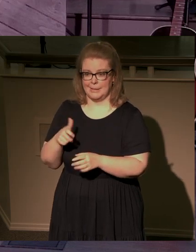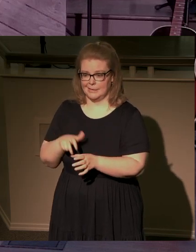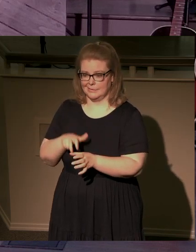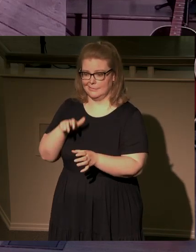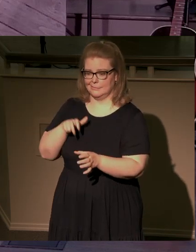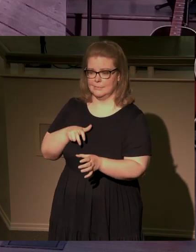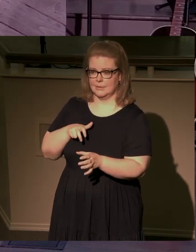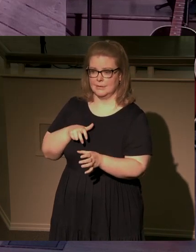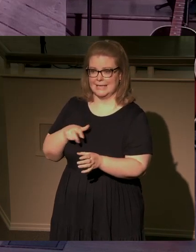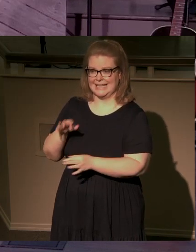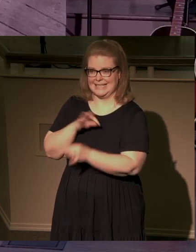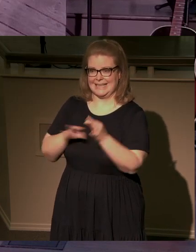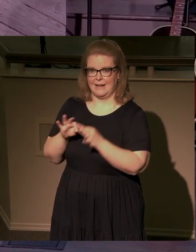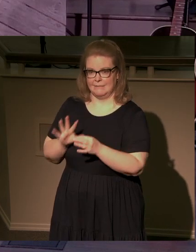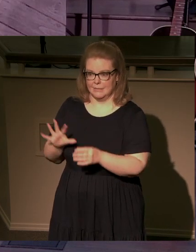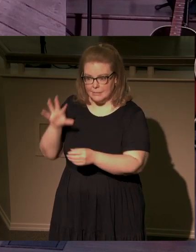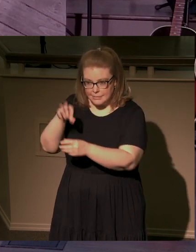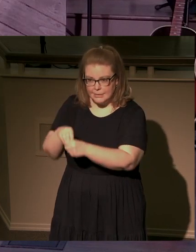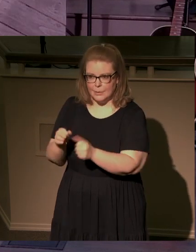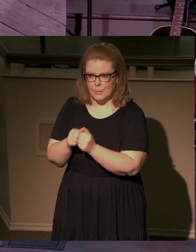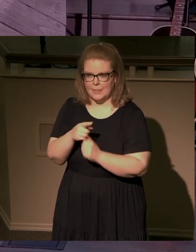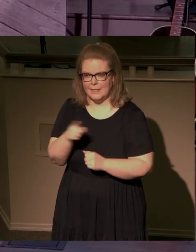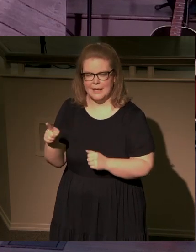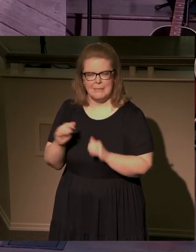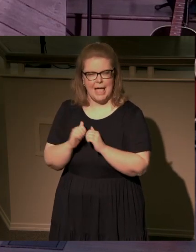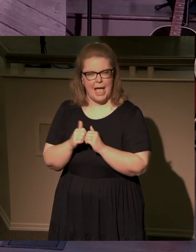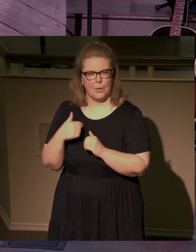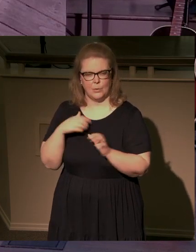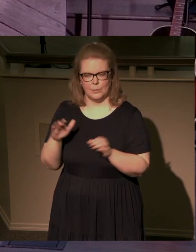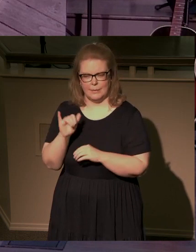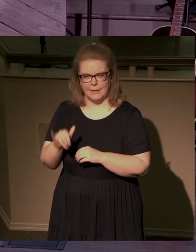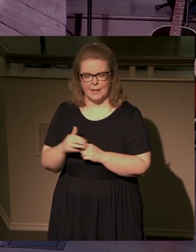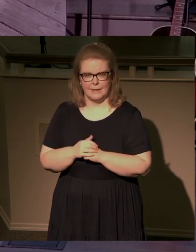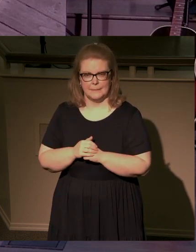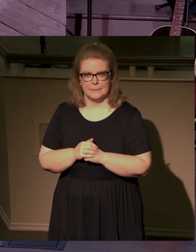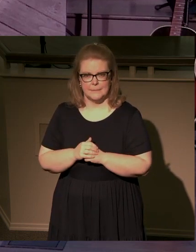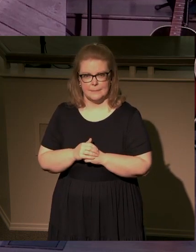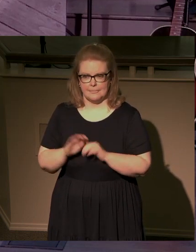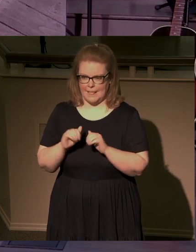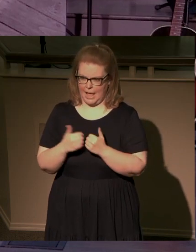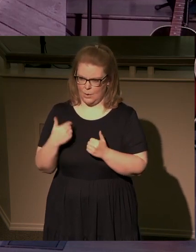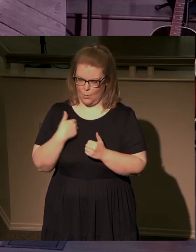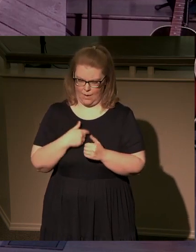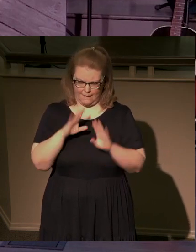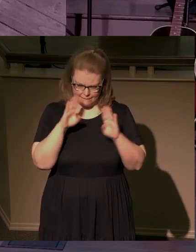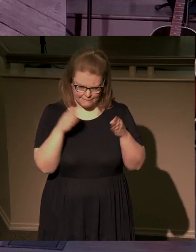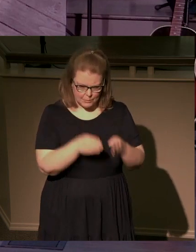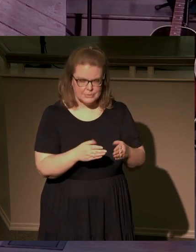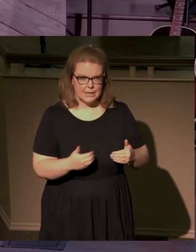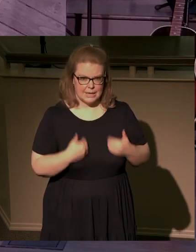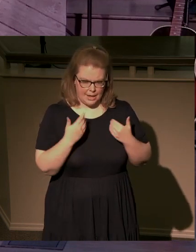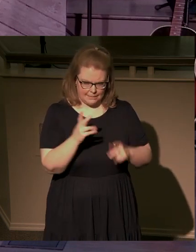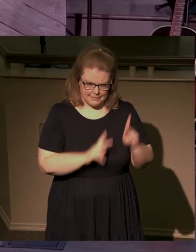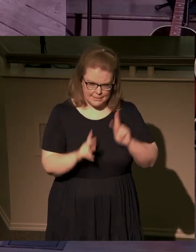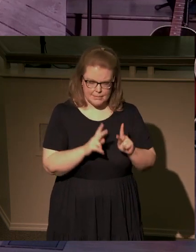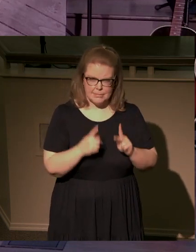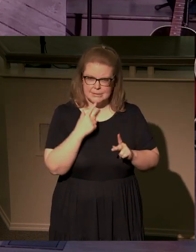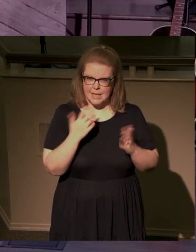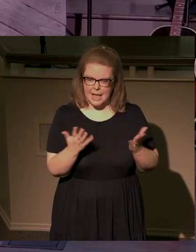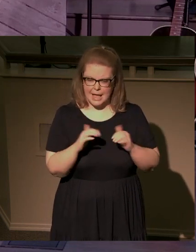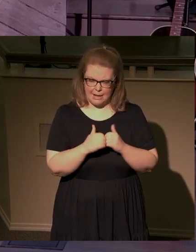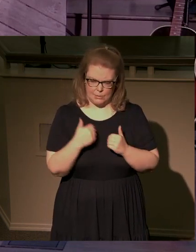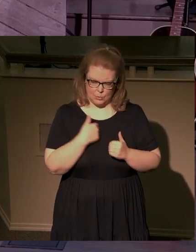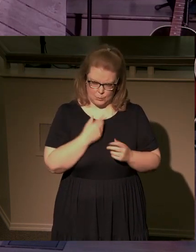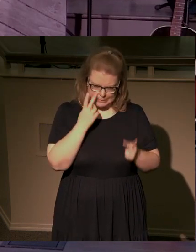them? How do I do that? How do I turn my attention to these young people and say, how do we see